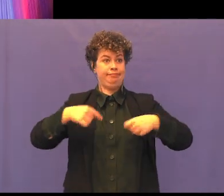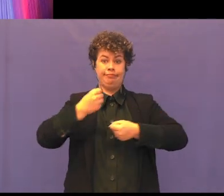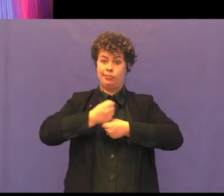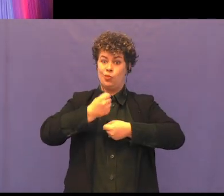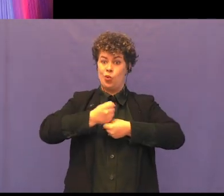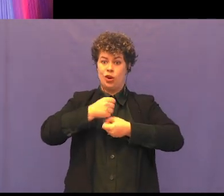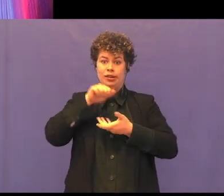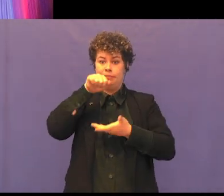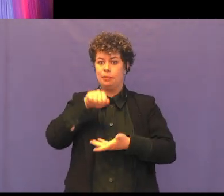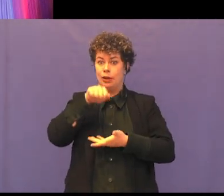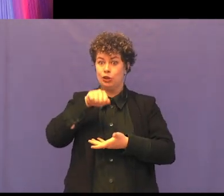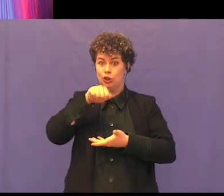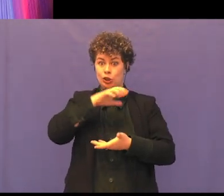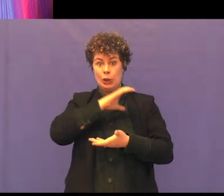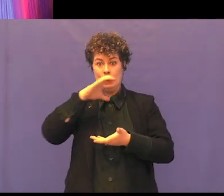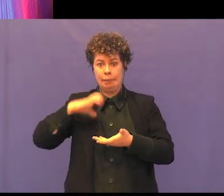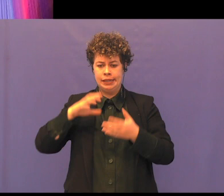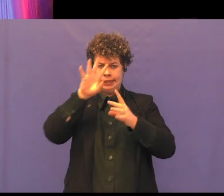the